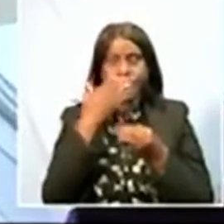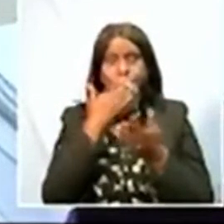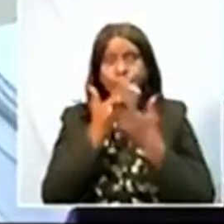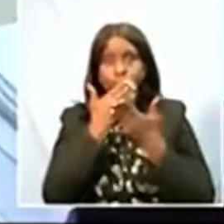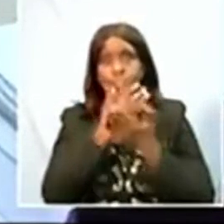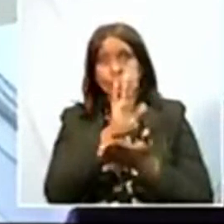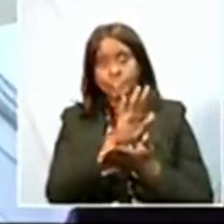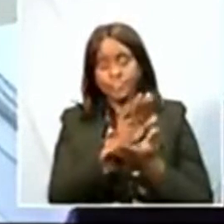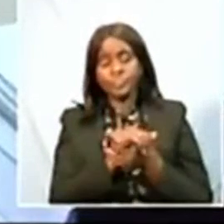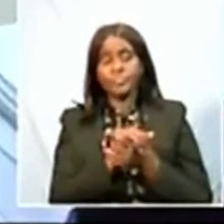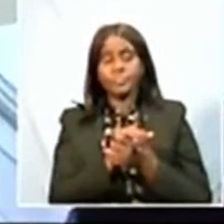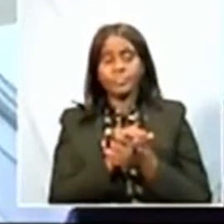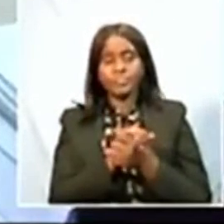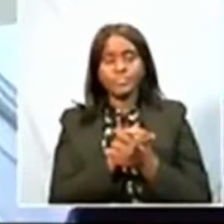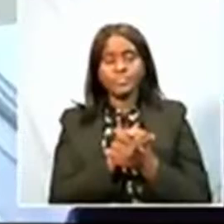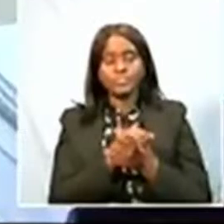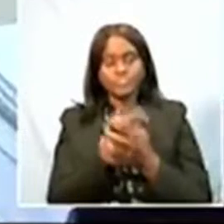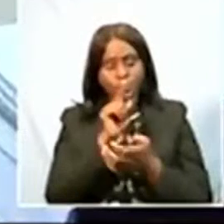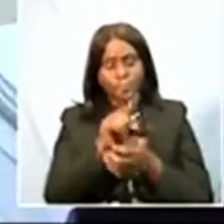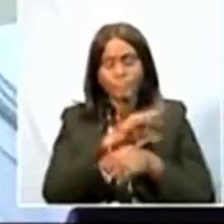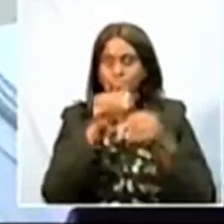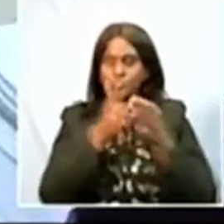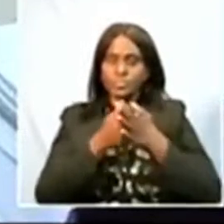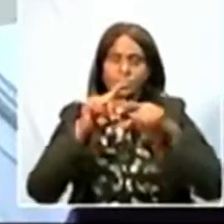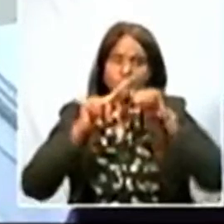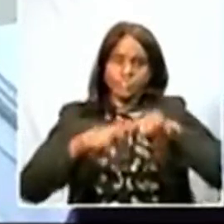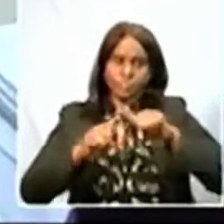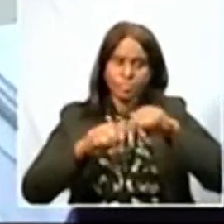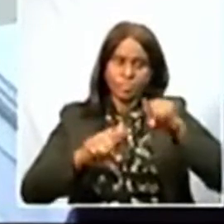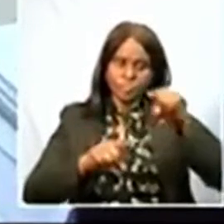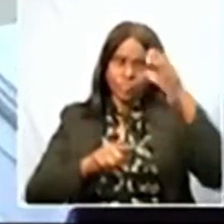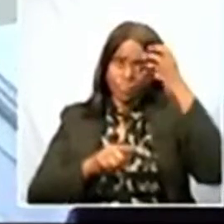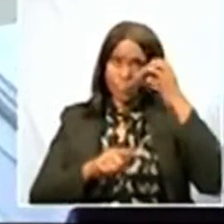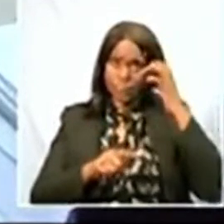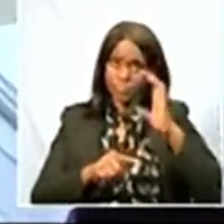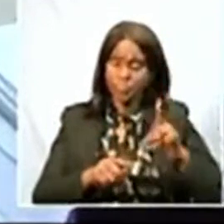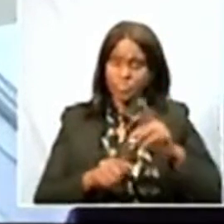changer, it's all dependent on you officers.